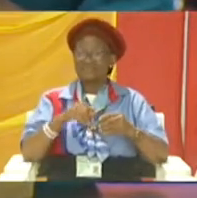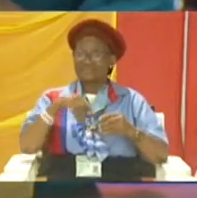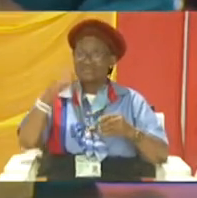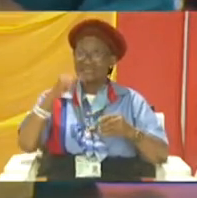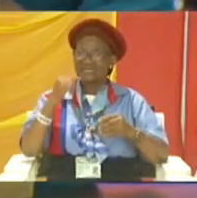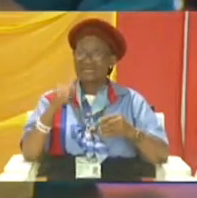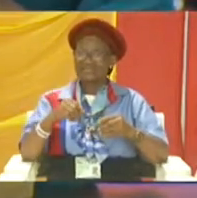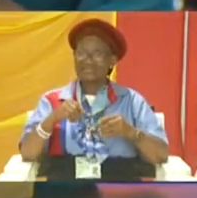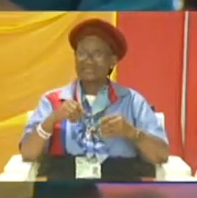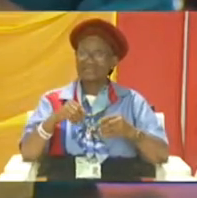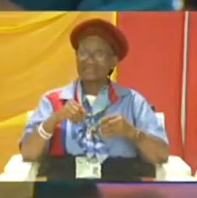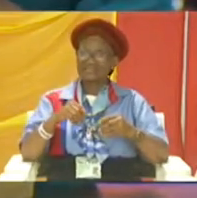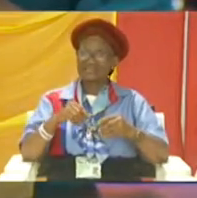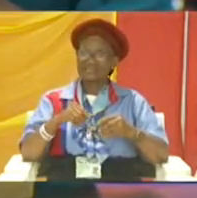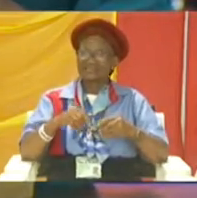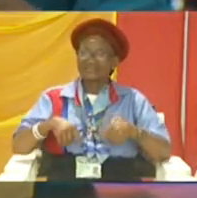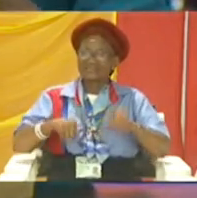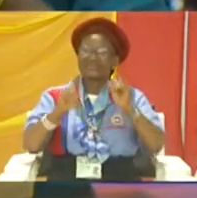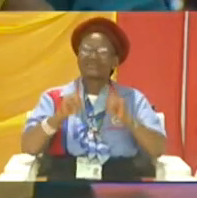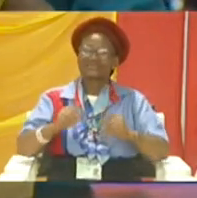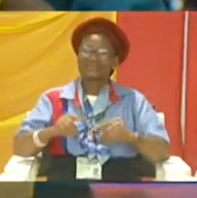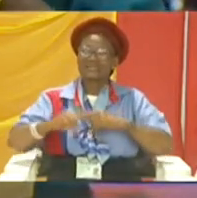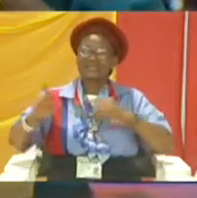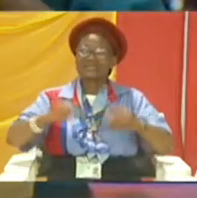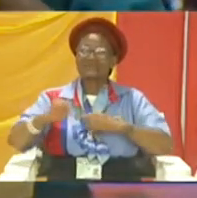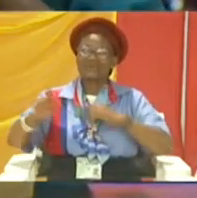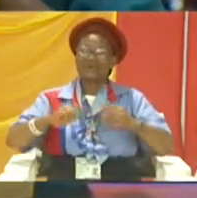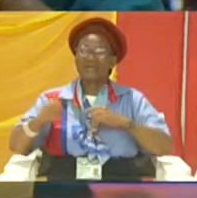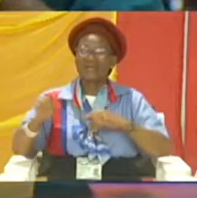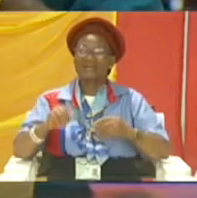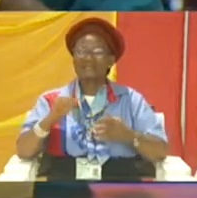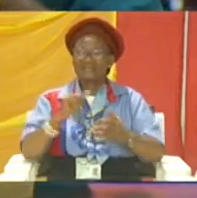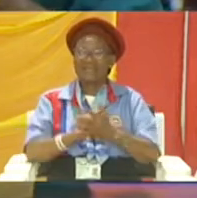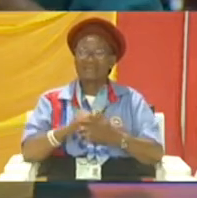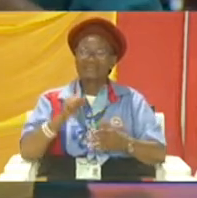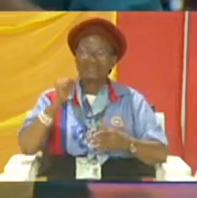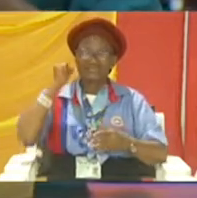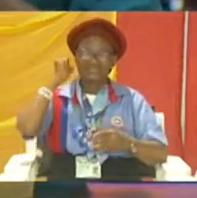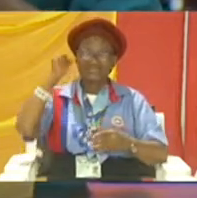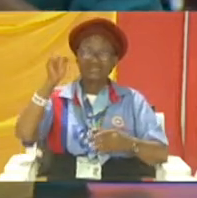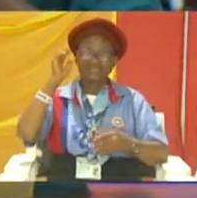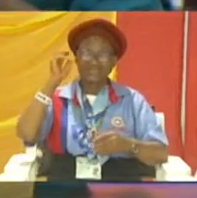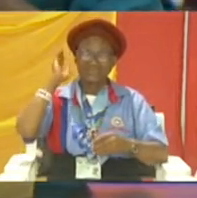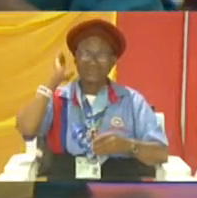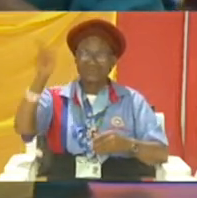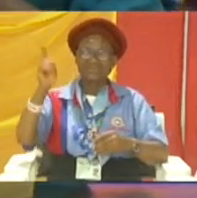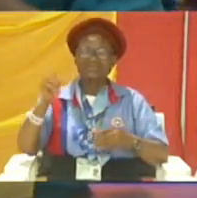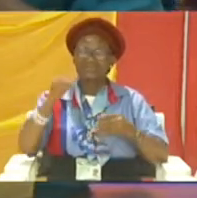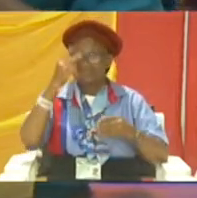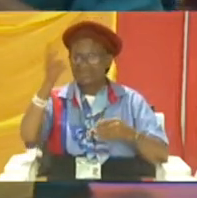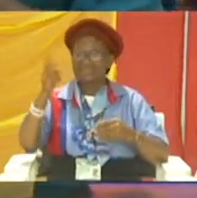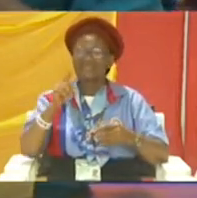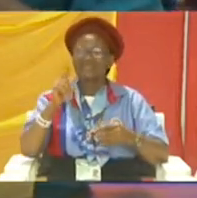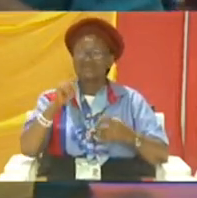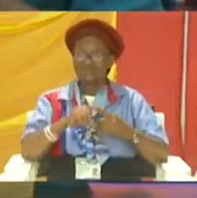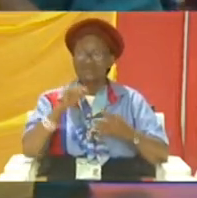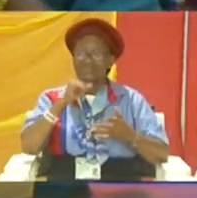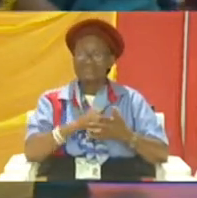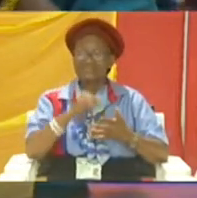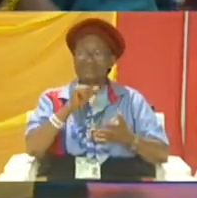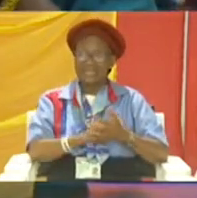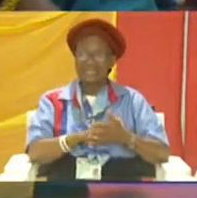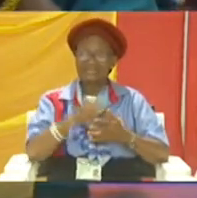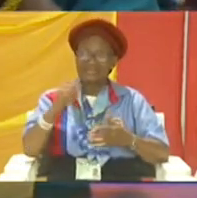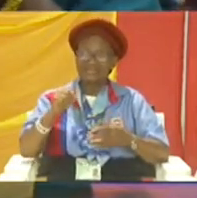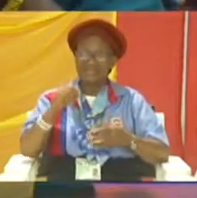during the quarrel, that she will see to it that the husband will trek in